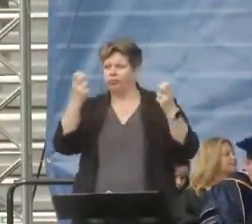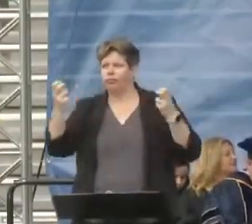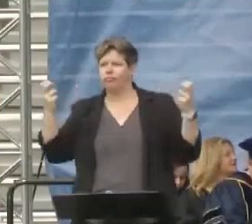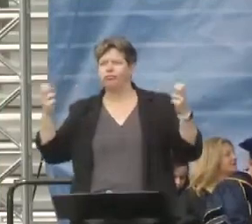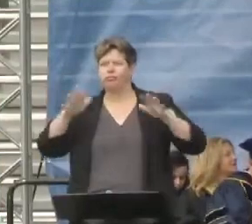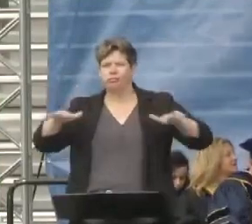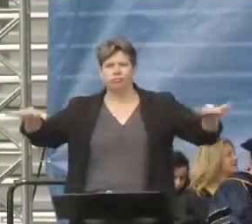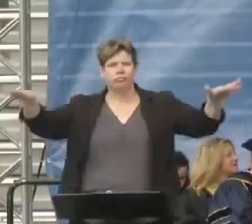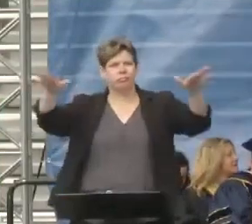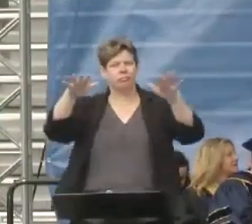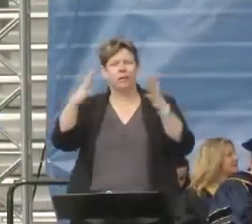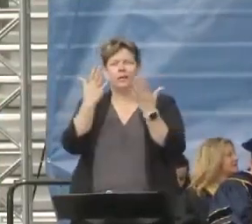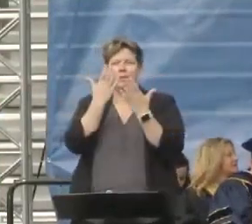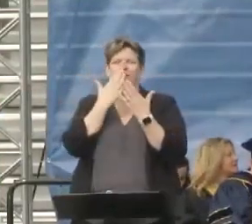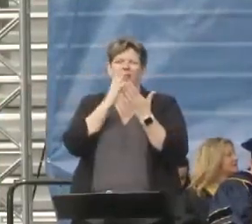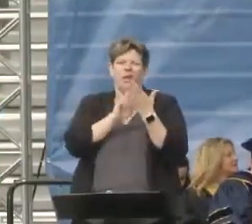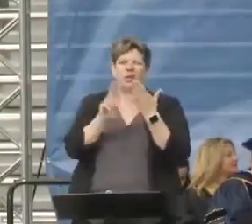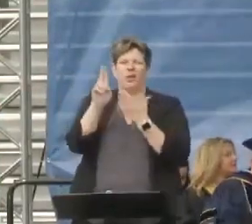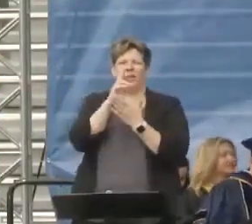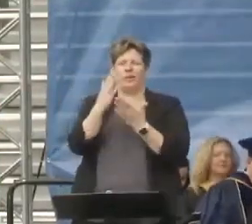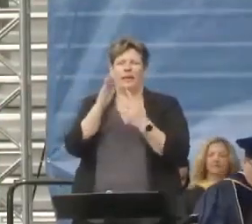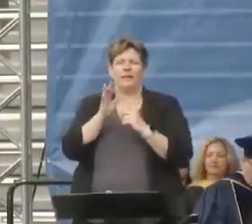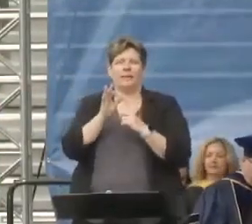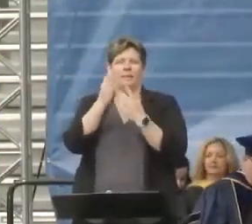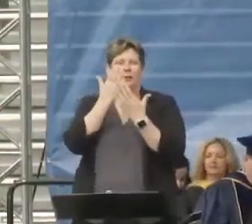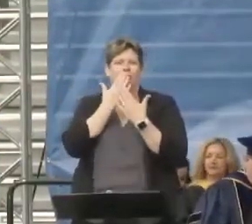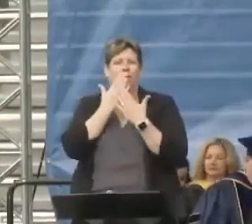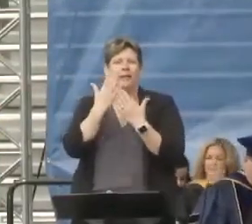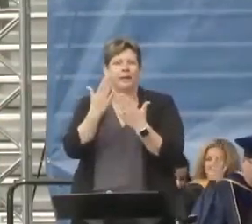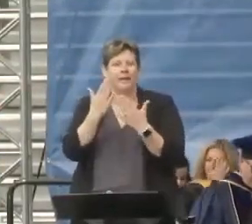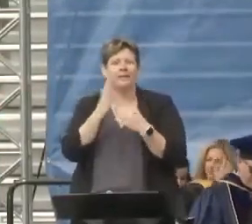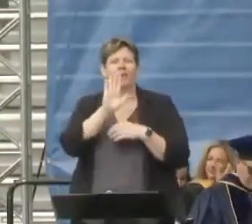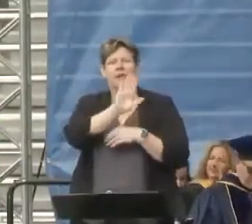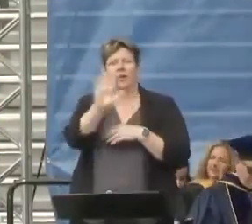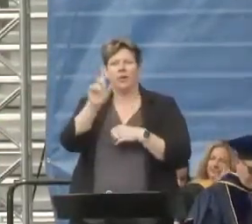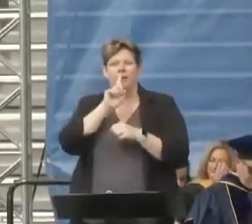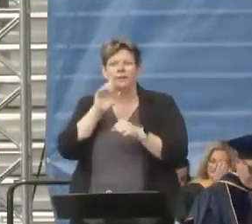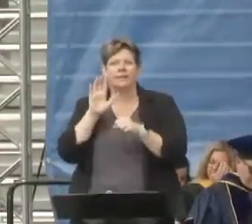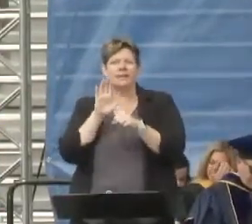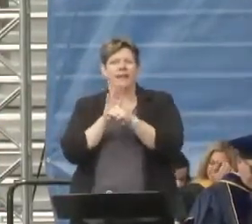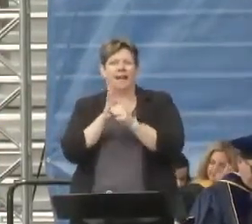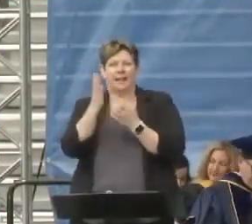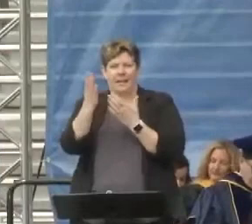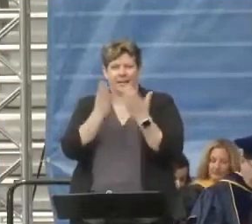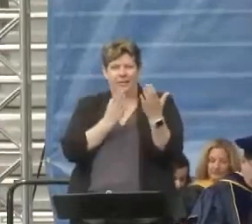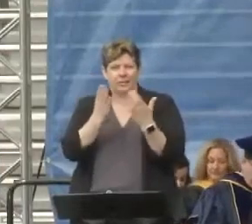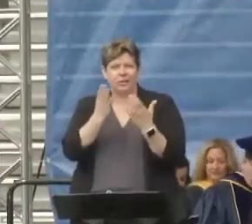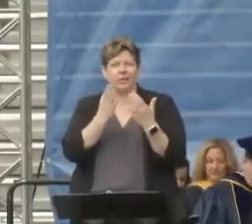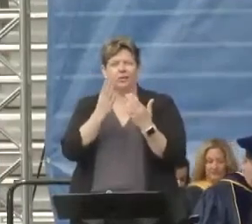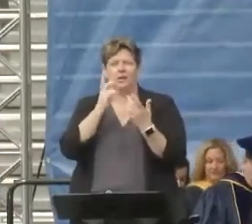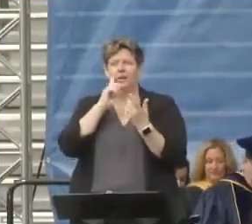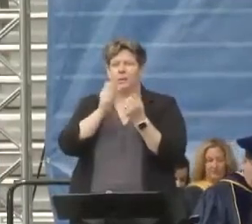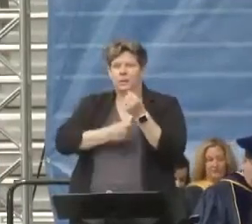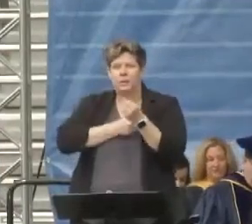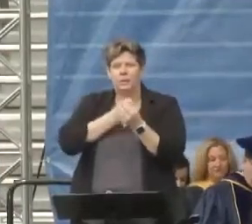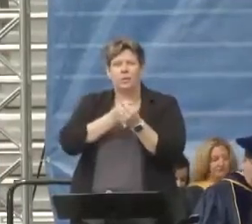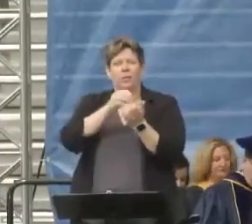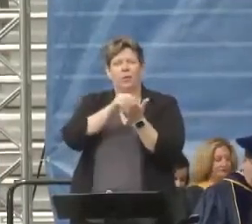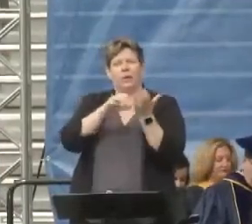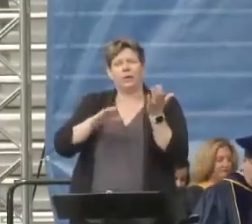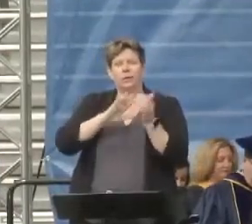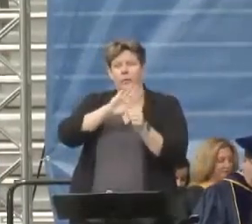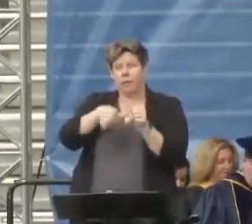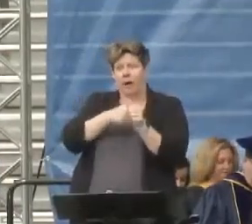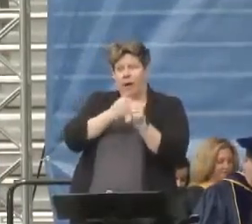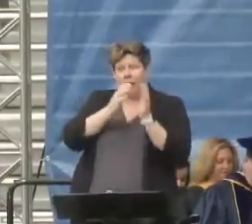university wishes to offer them a special thanks for their dedicated service to our students,